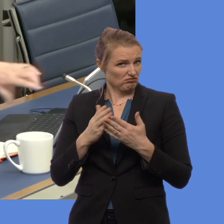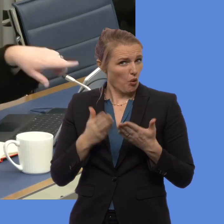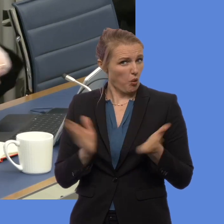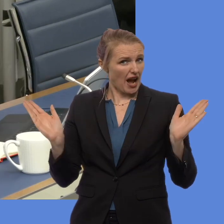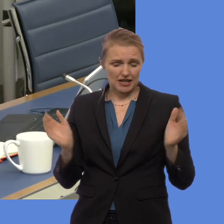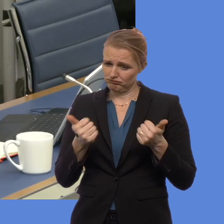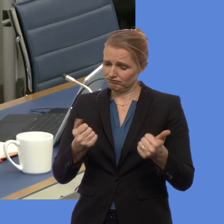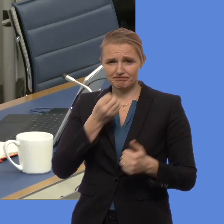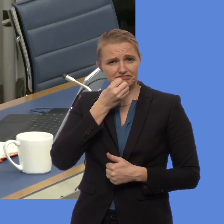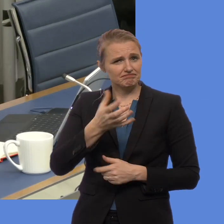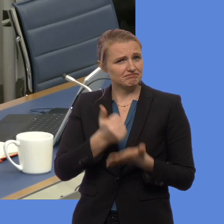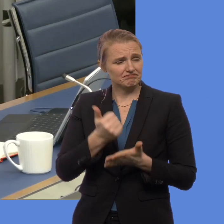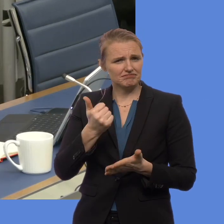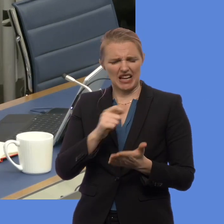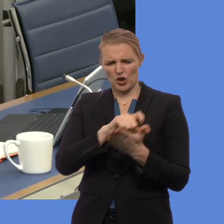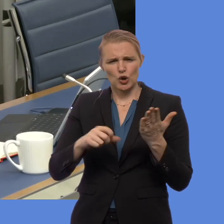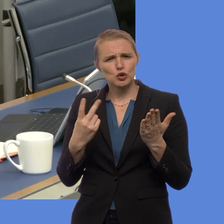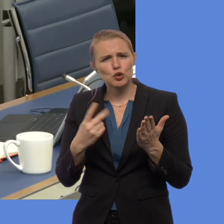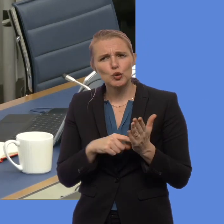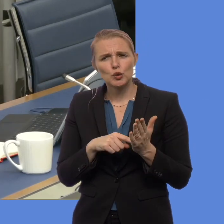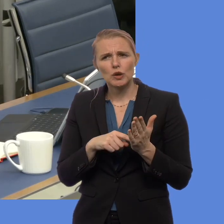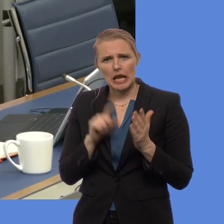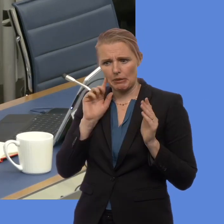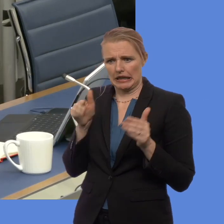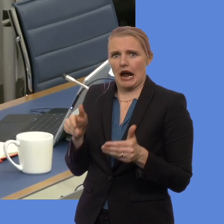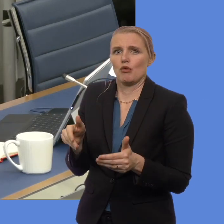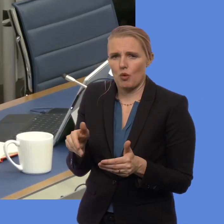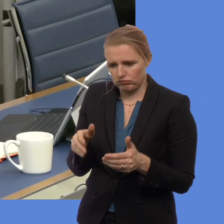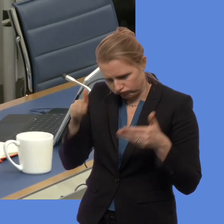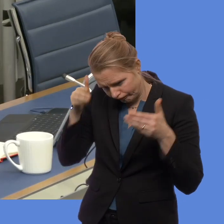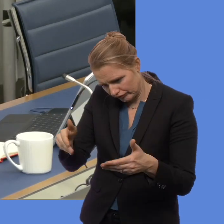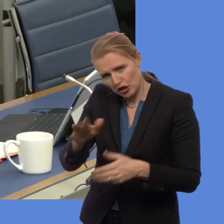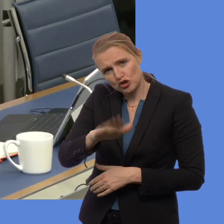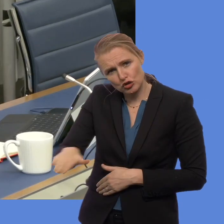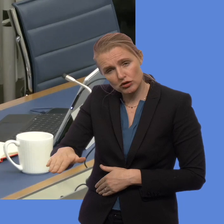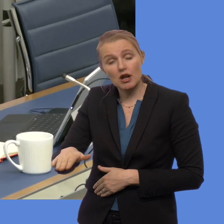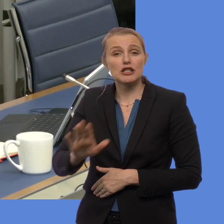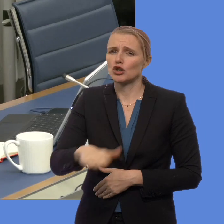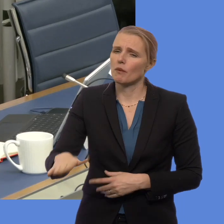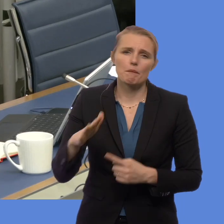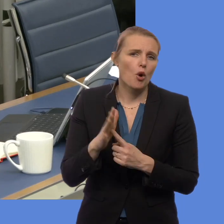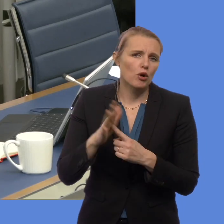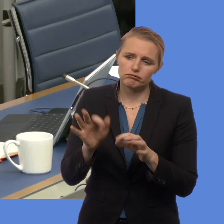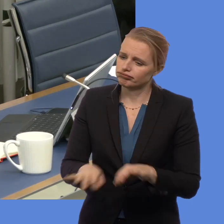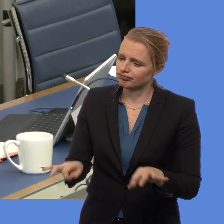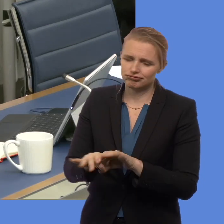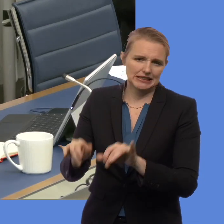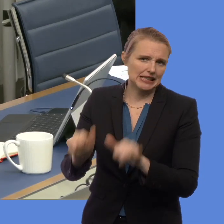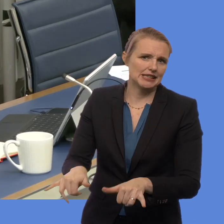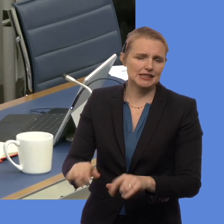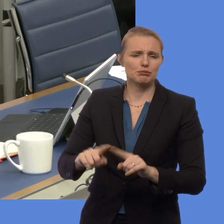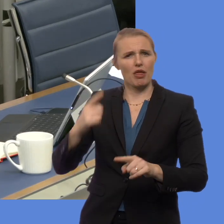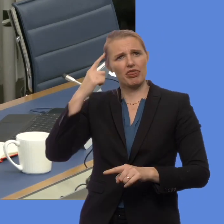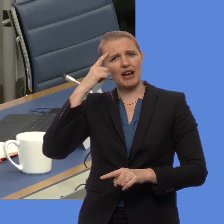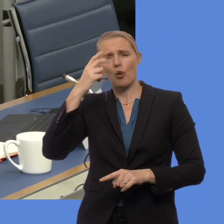great, but then clause 2 takes it quite particular to children, which of course is important, but I was just wondering, is there anything there, because